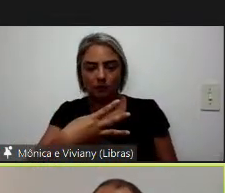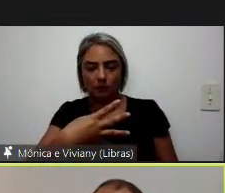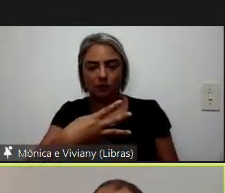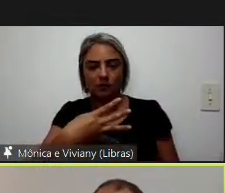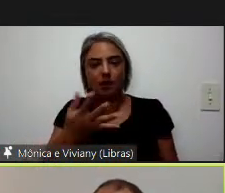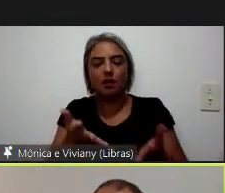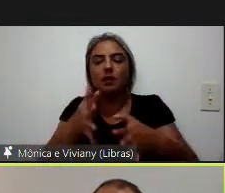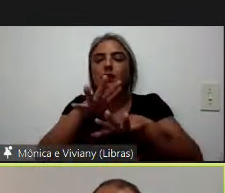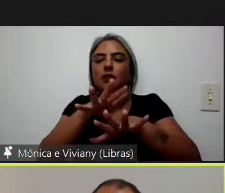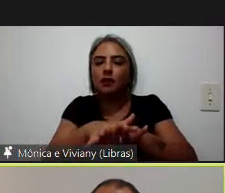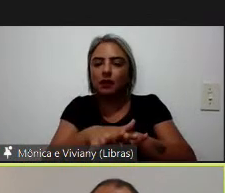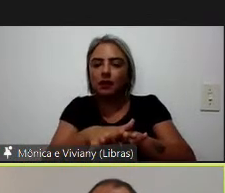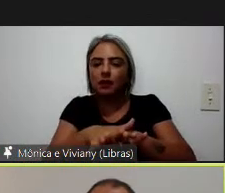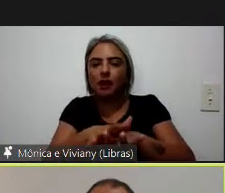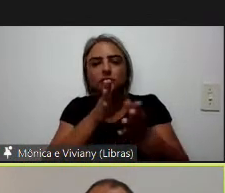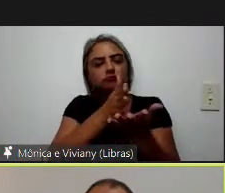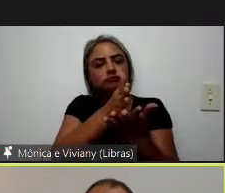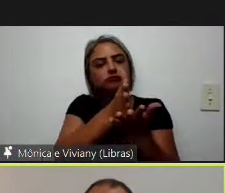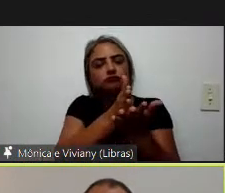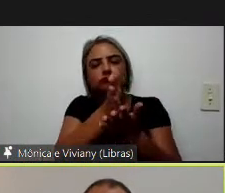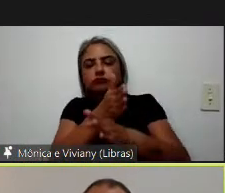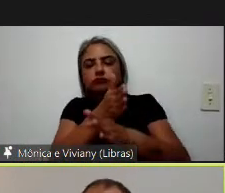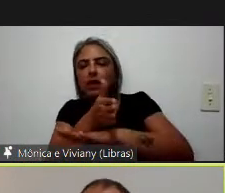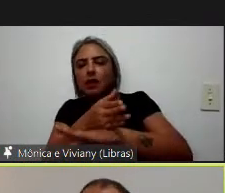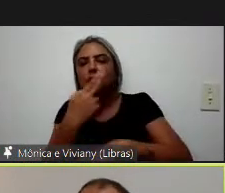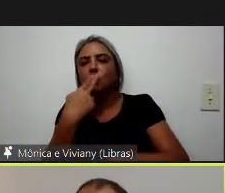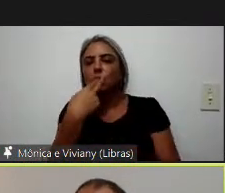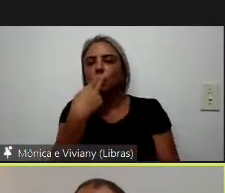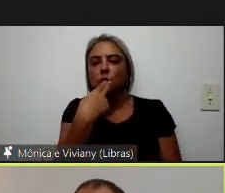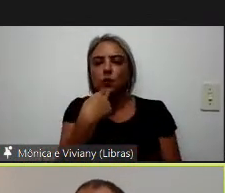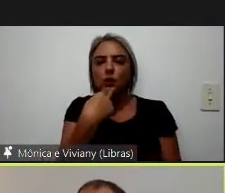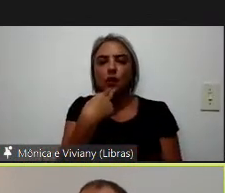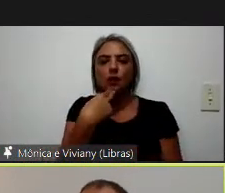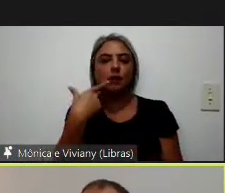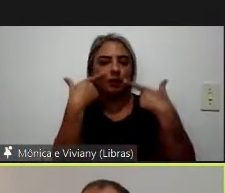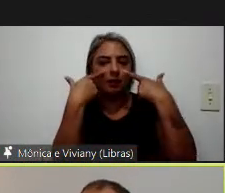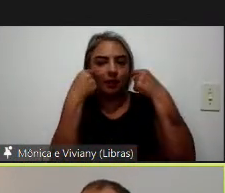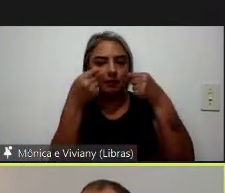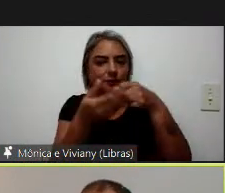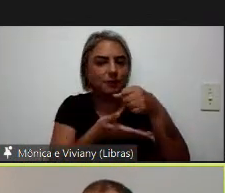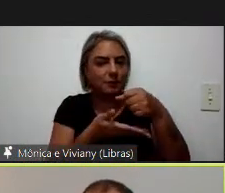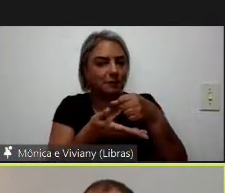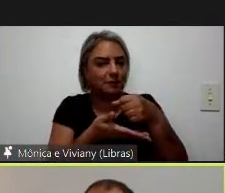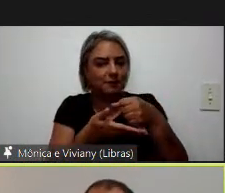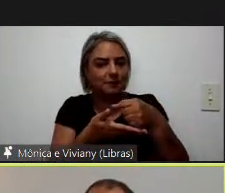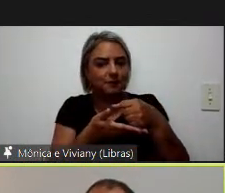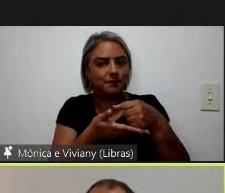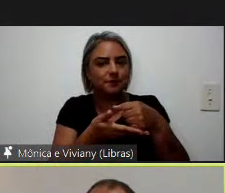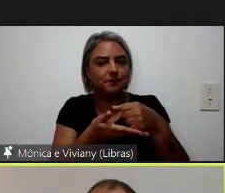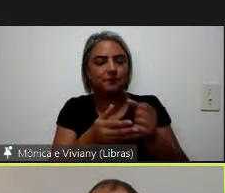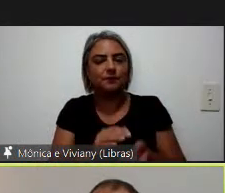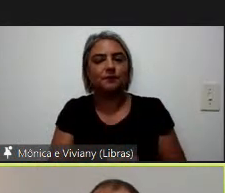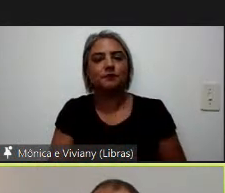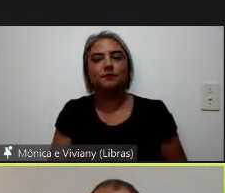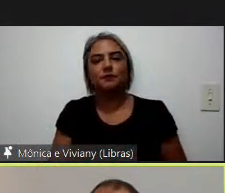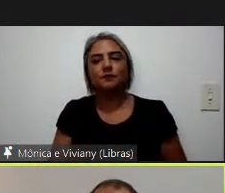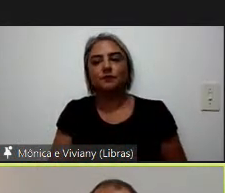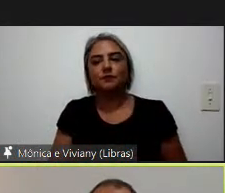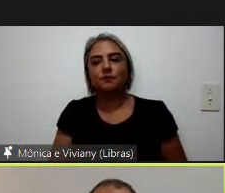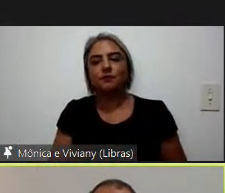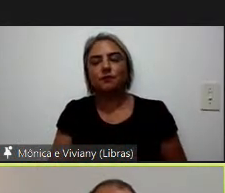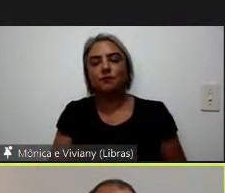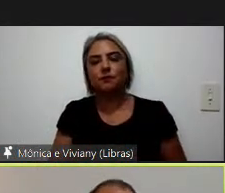into primary healthcare delivery. Primary healthcare providers, in many countries, at the forefront